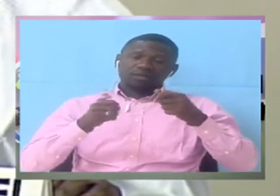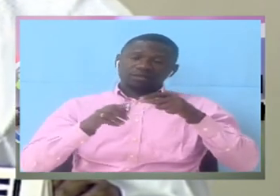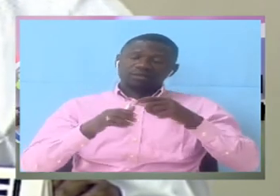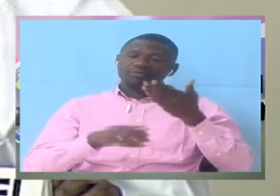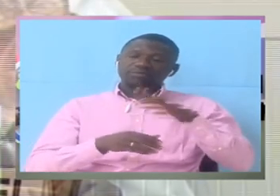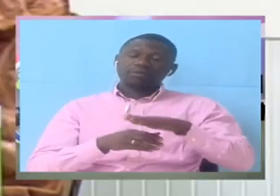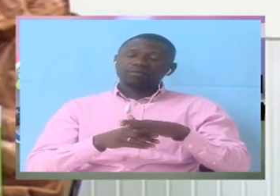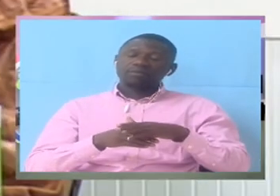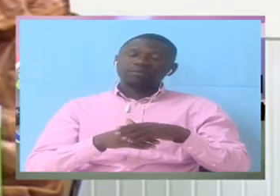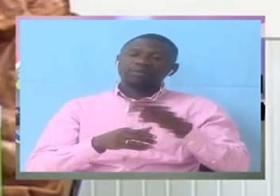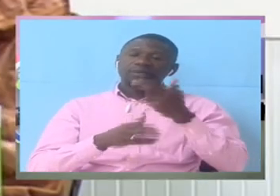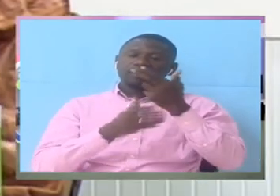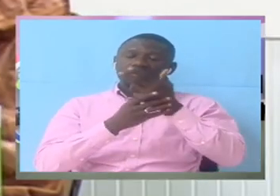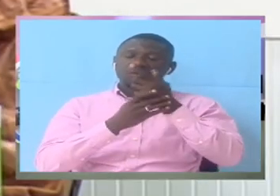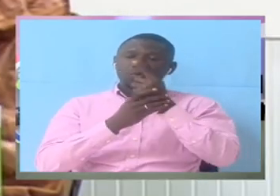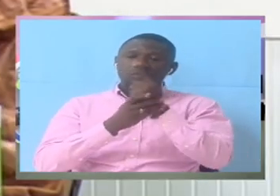Yes.